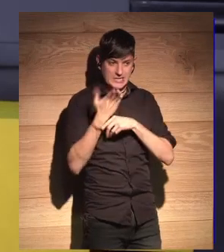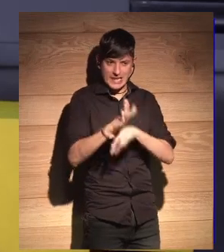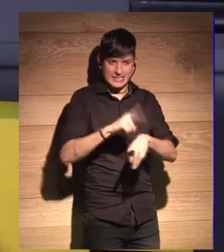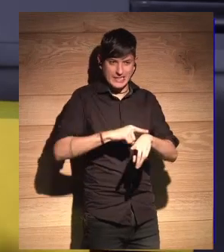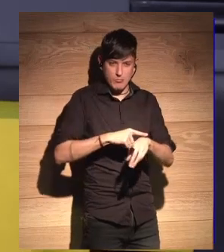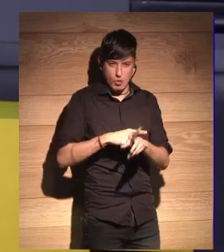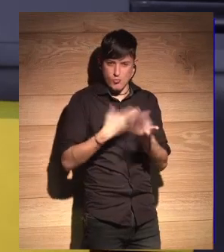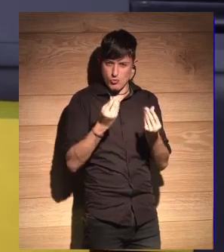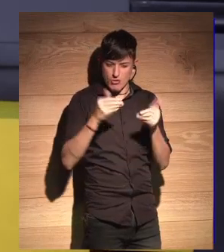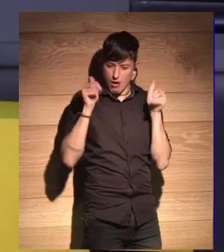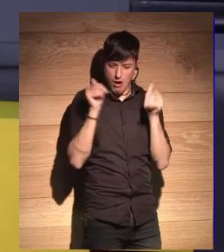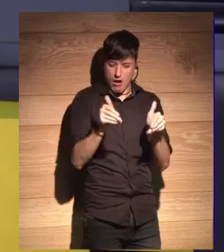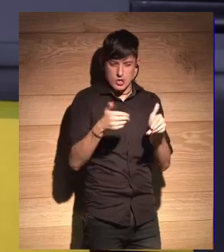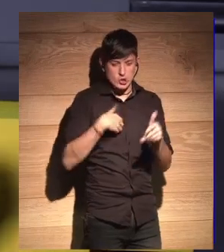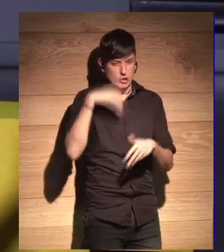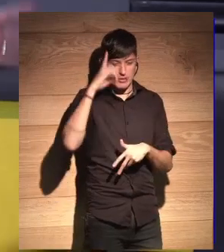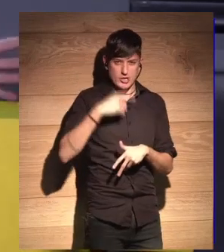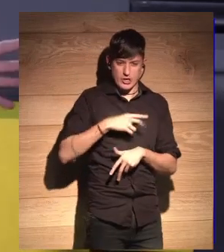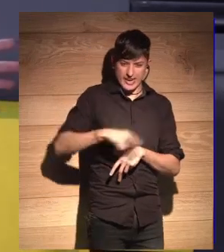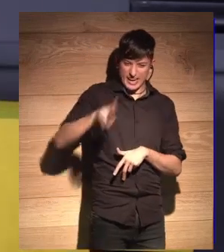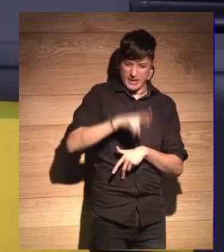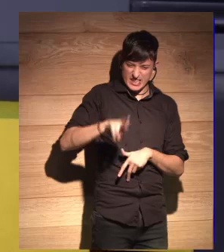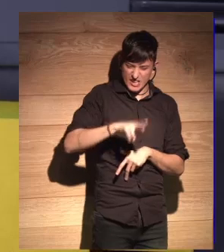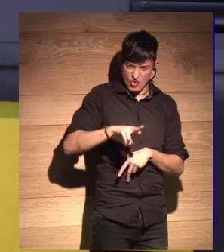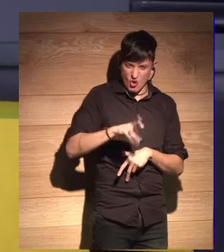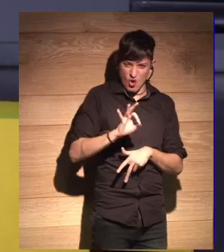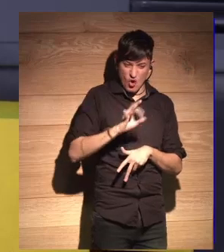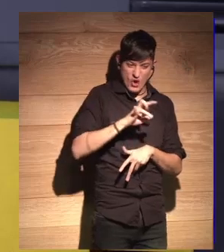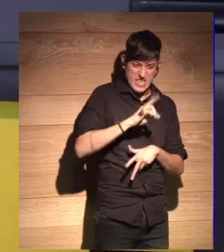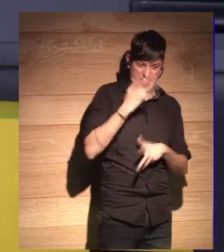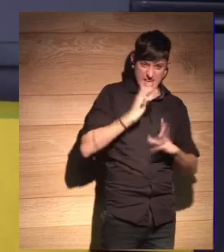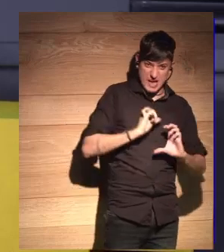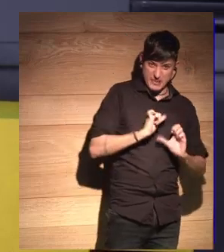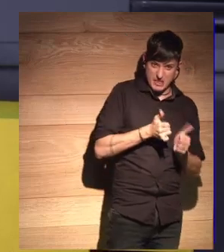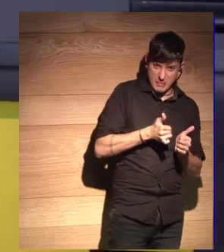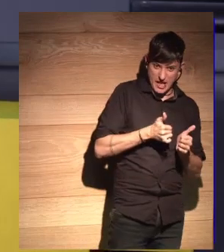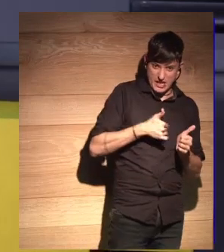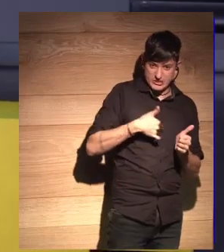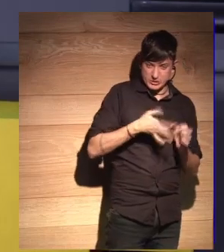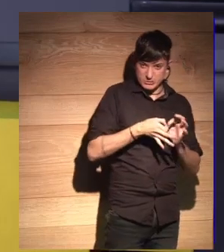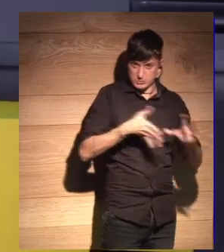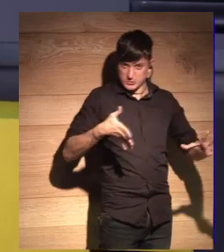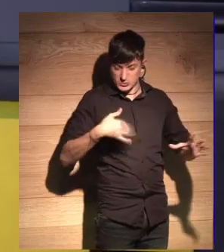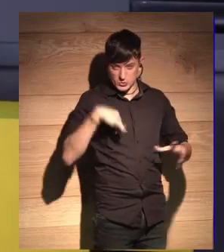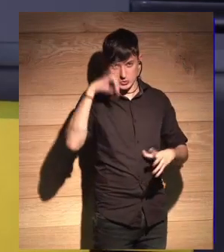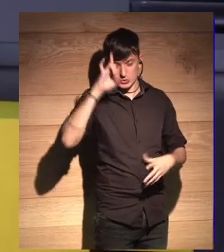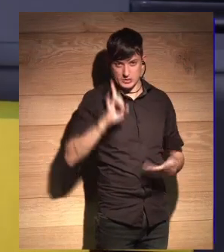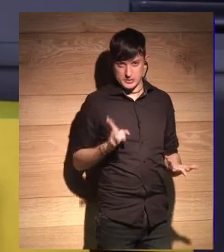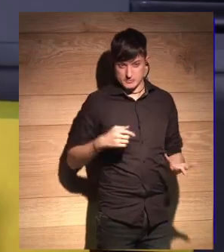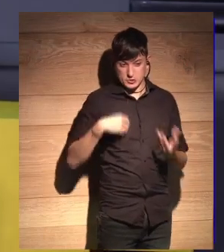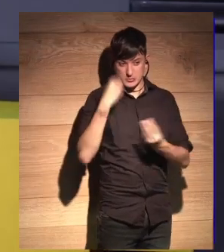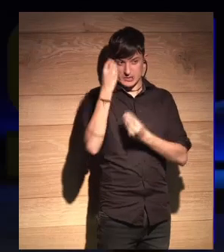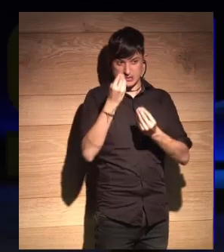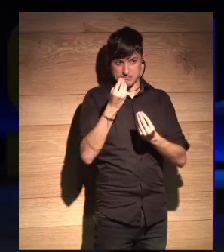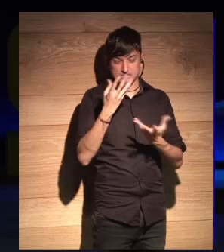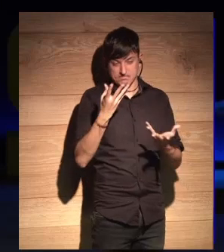repeating myself, but it was coming off of an idea that I had already done. And I thought, well, maybe this is for the best. So what does one do but go